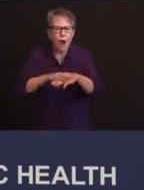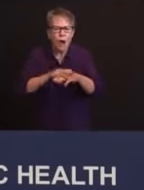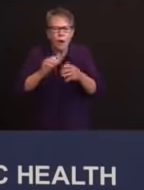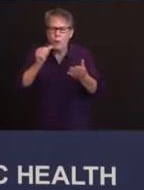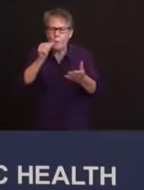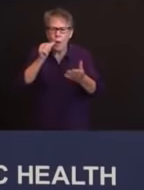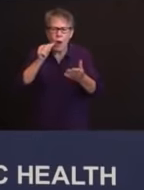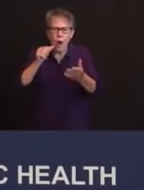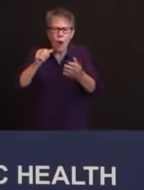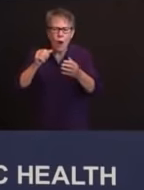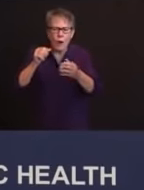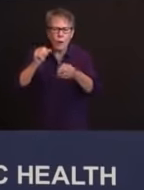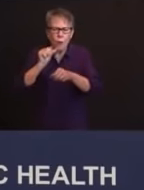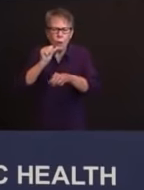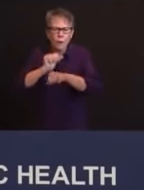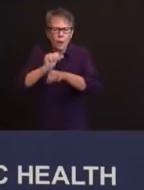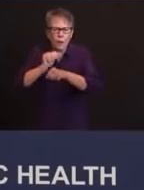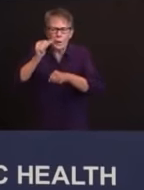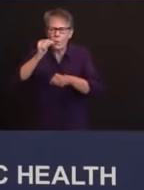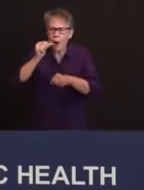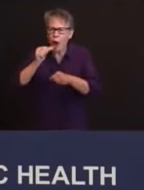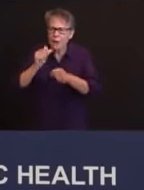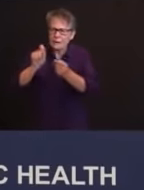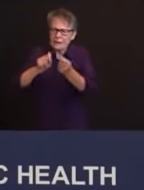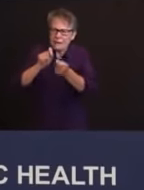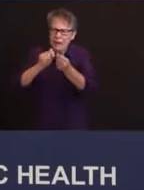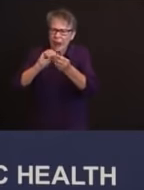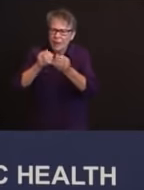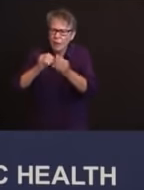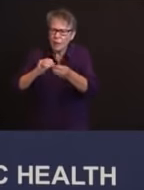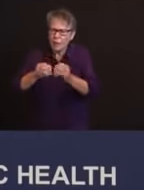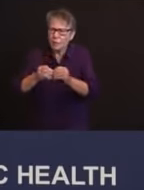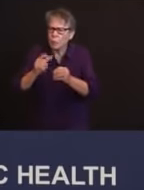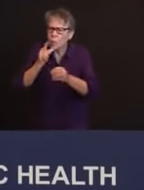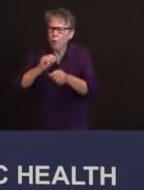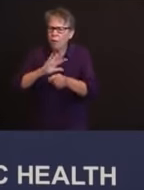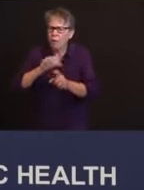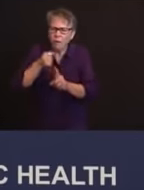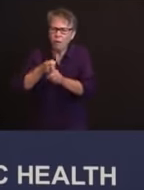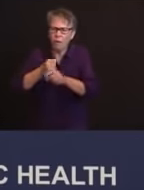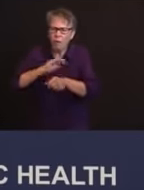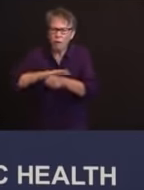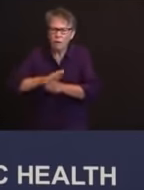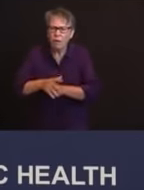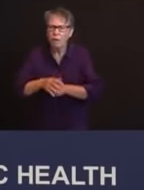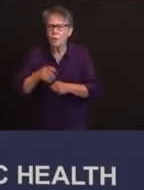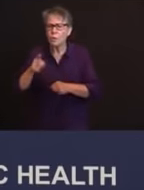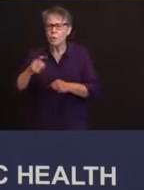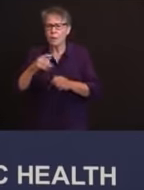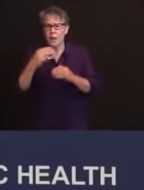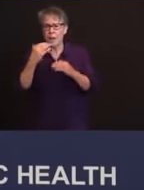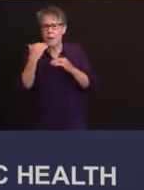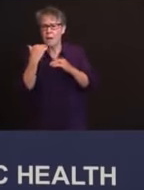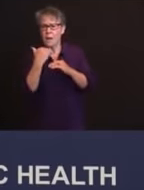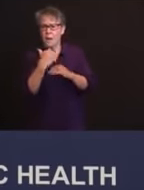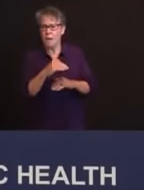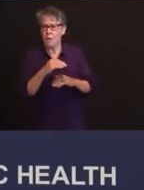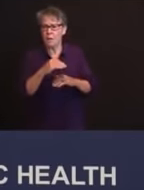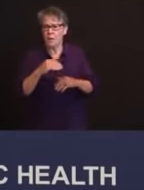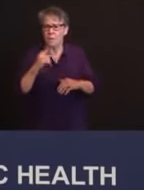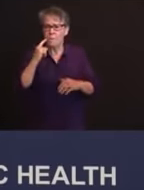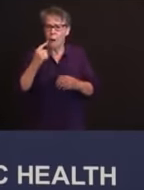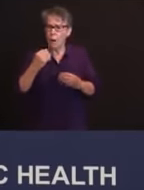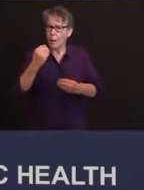please. Do these restrictions apply to banquet halls, and will there be any relief for couples who will have to cancel weddings this